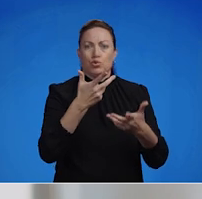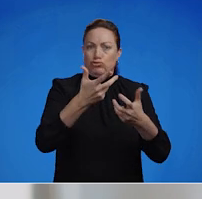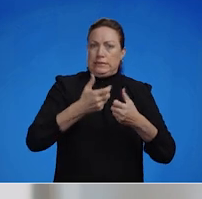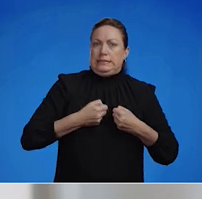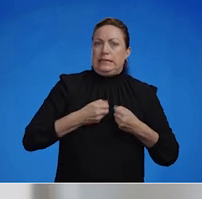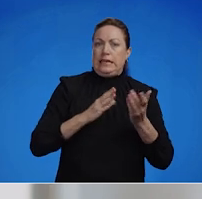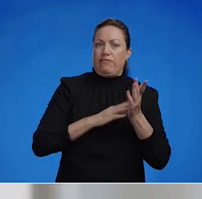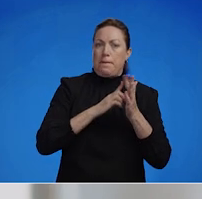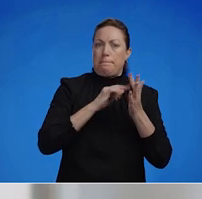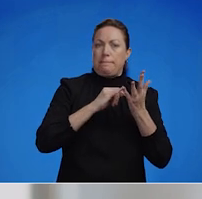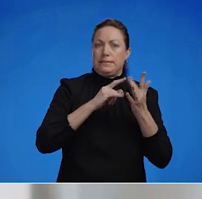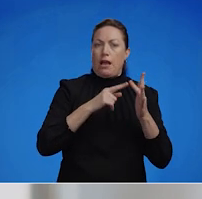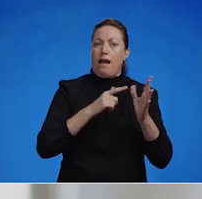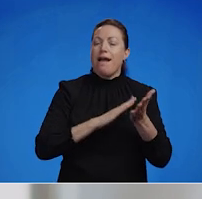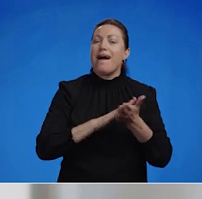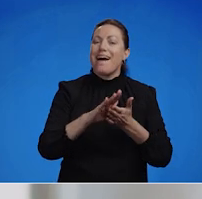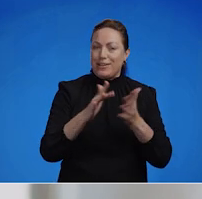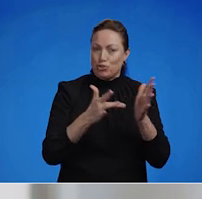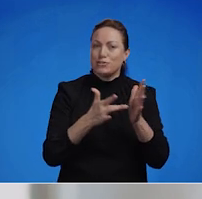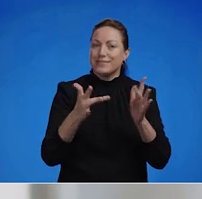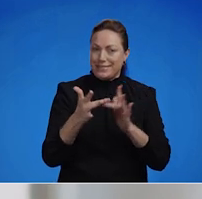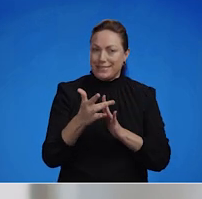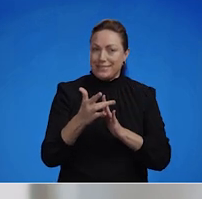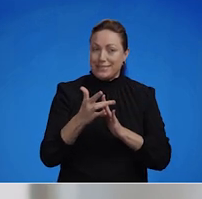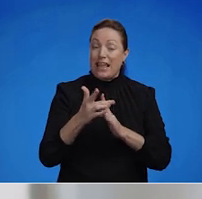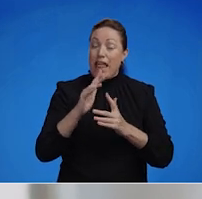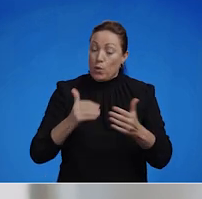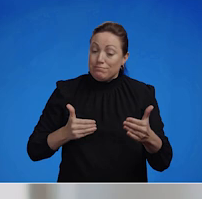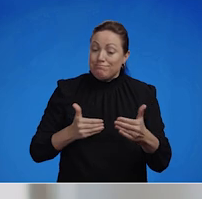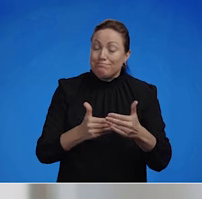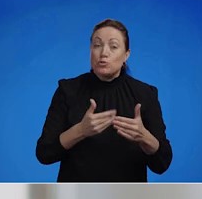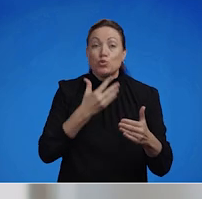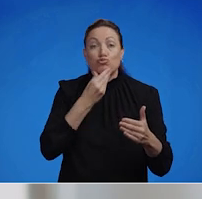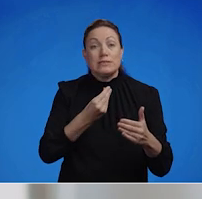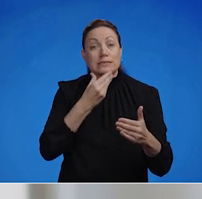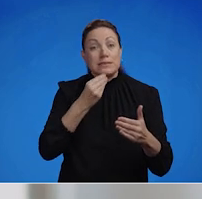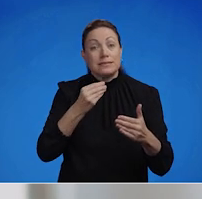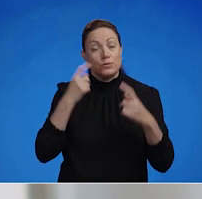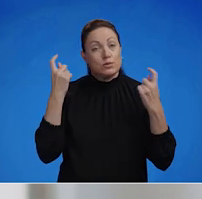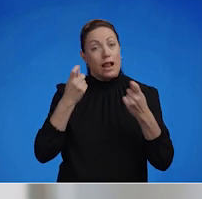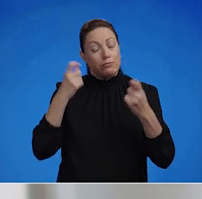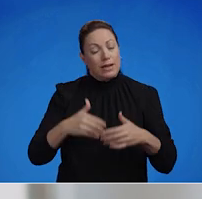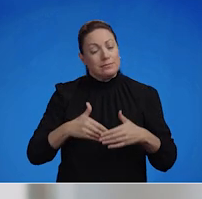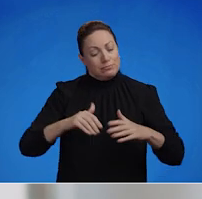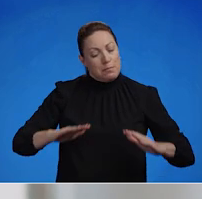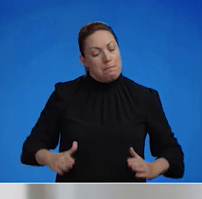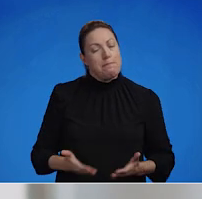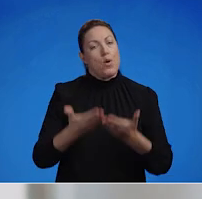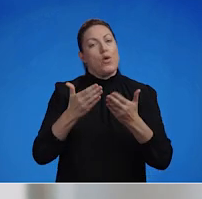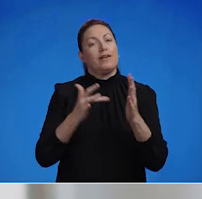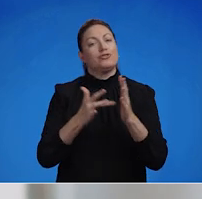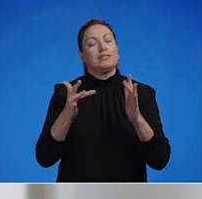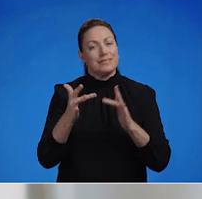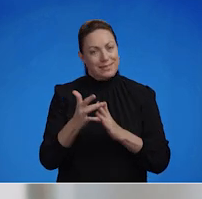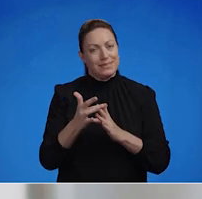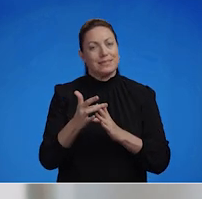receive the Messiah. And then we came to Christmas and were able to celebrate the incarnation of Christ and